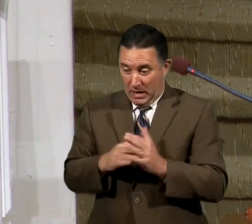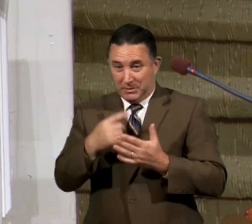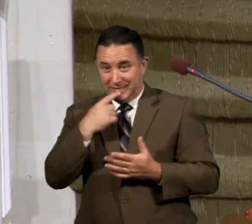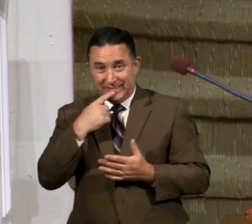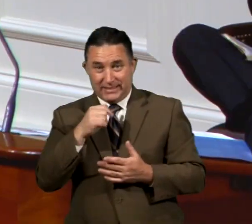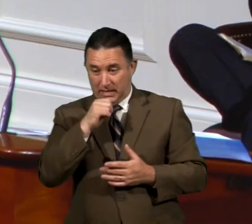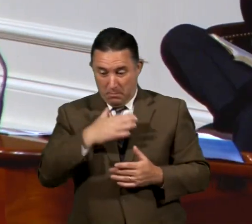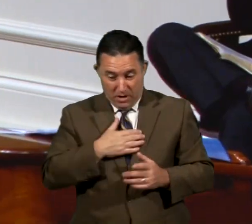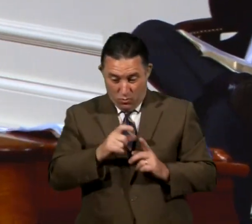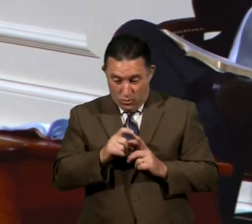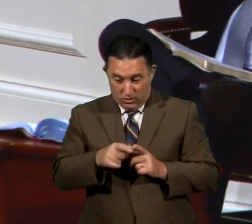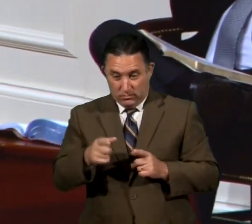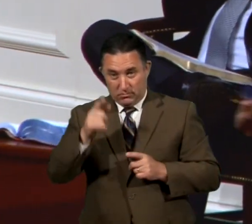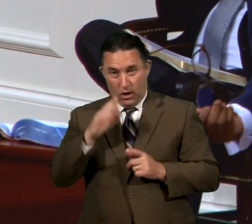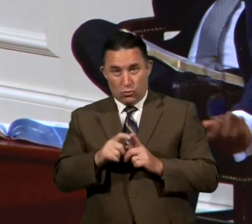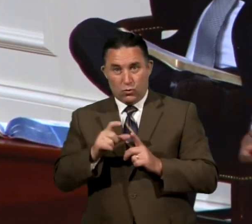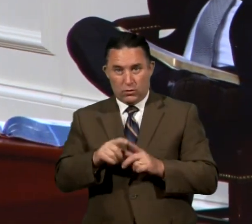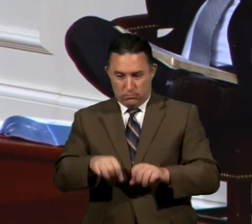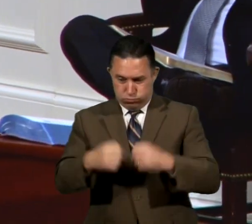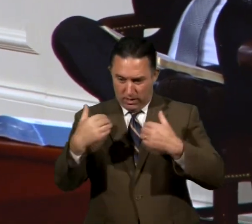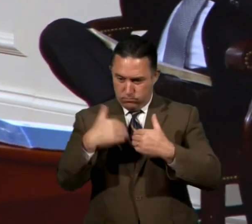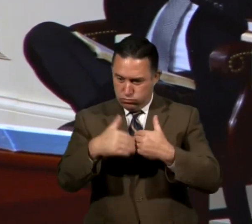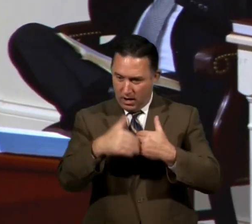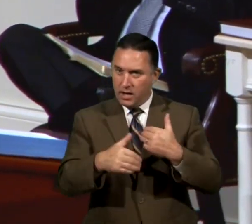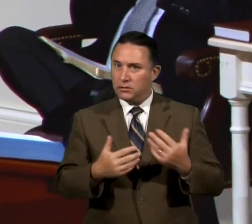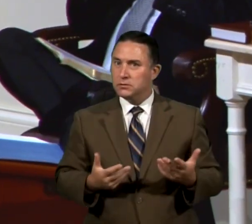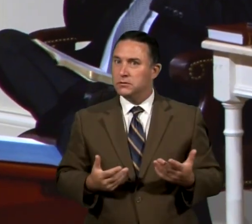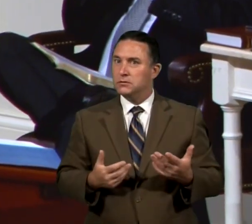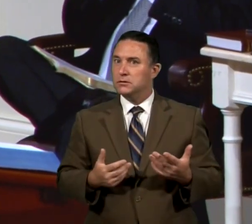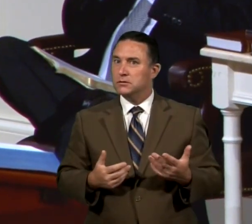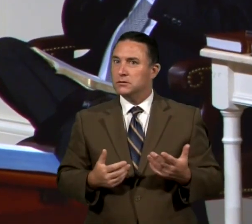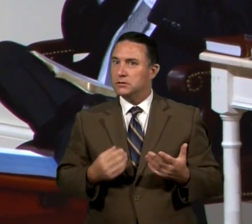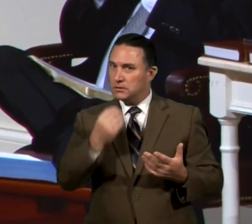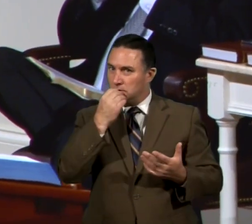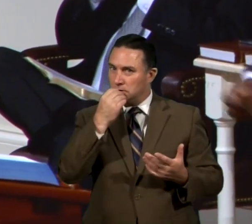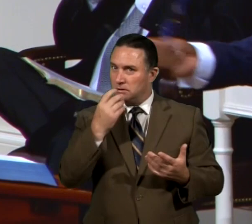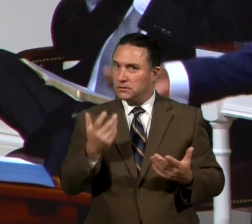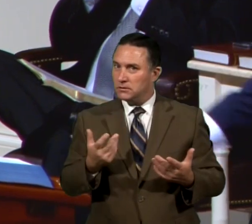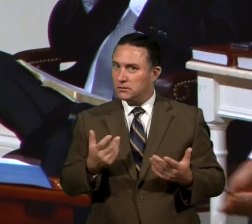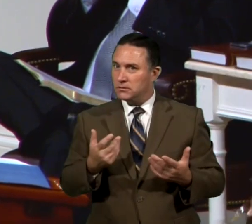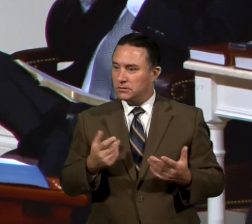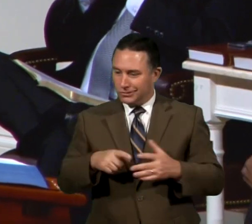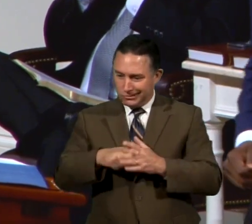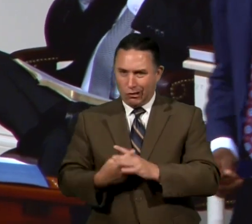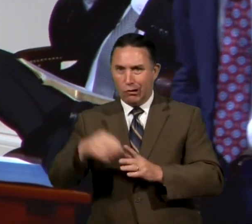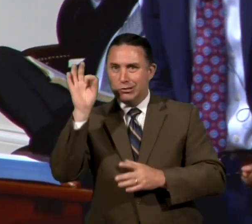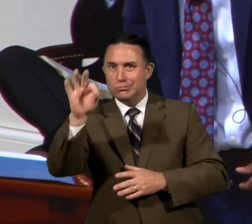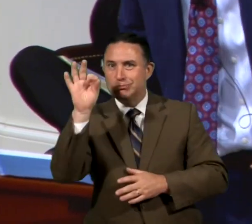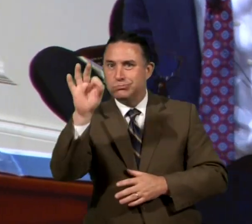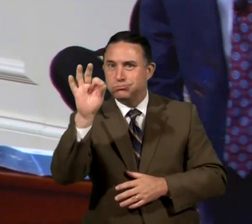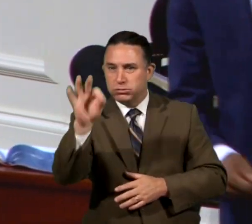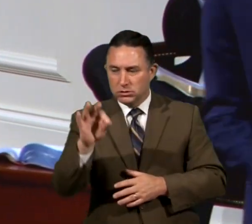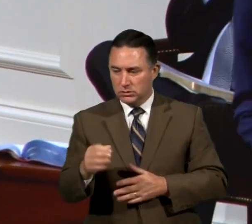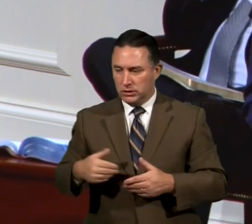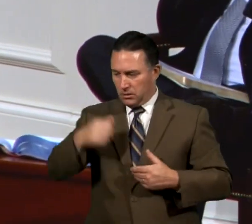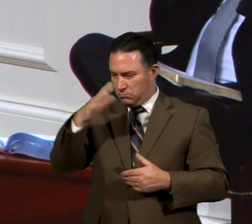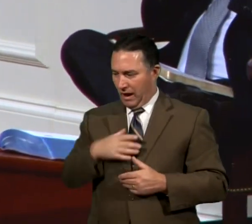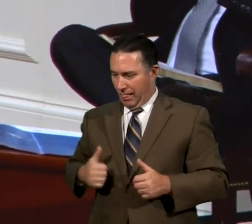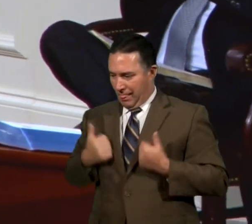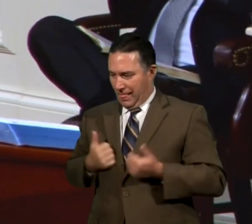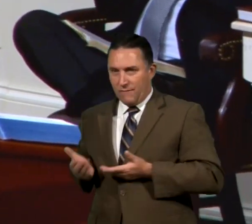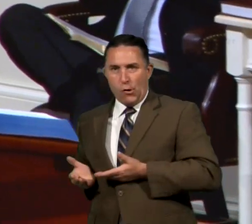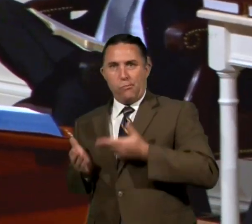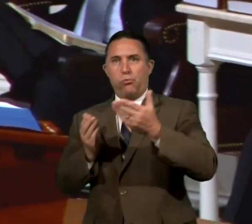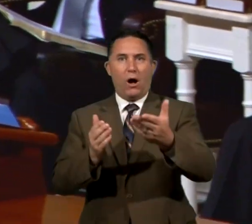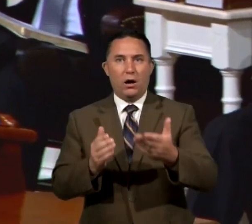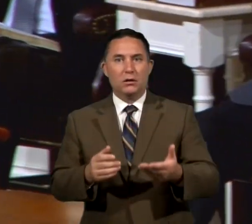says, not mine. They break bread. And he begins to preach, and they brought the young man alive, and the Bible